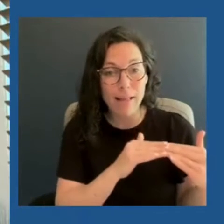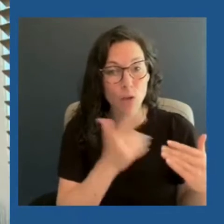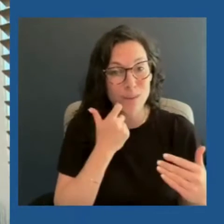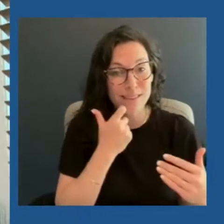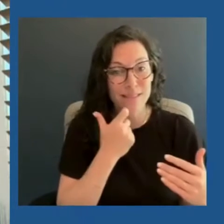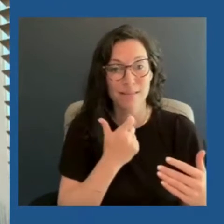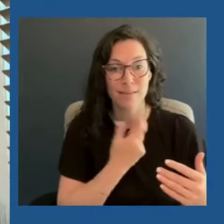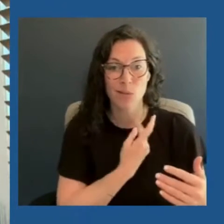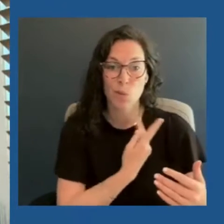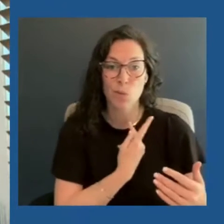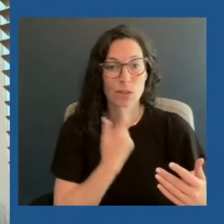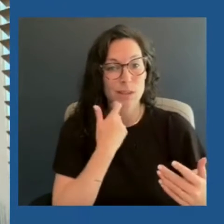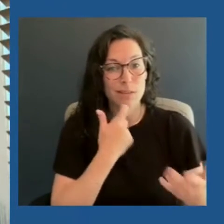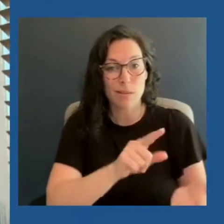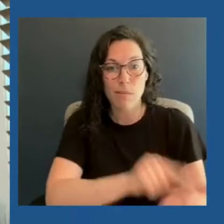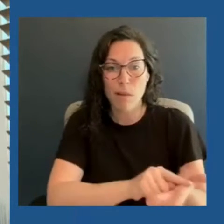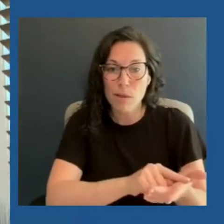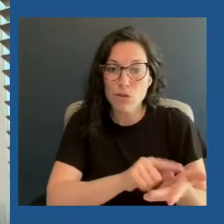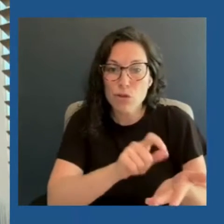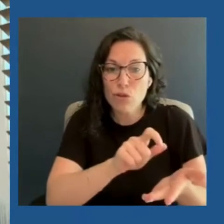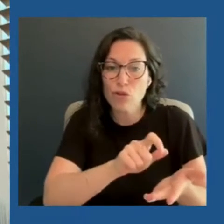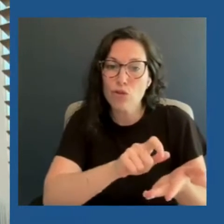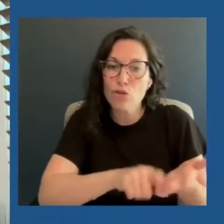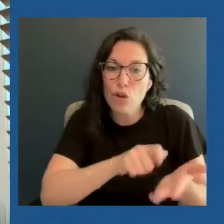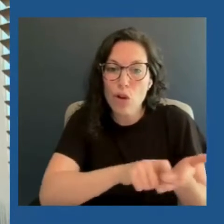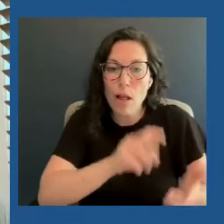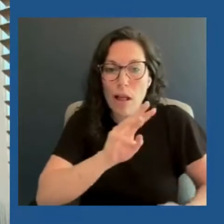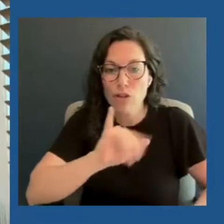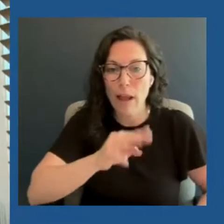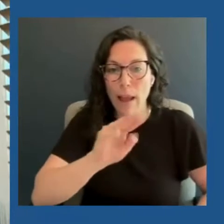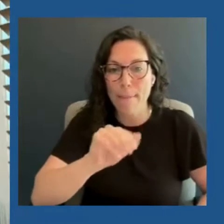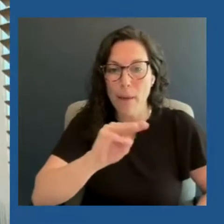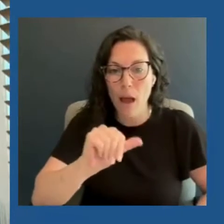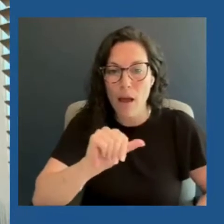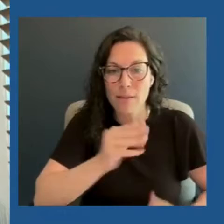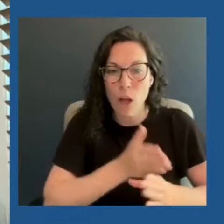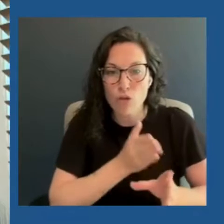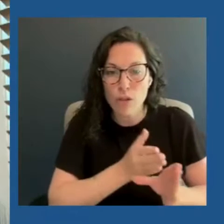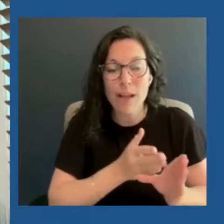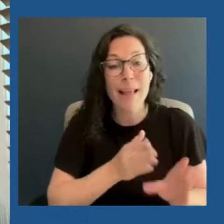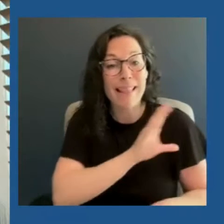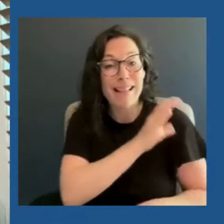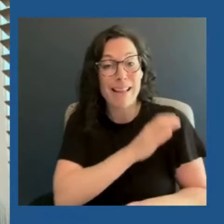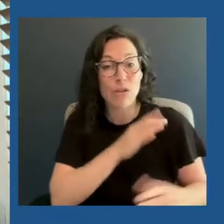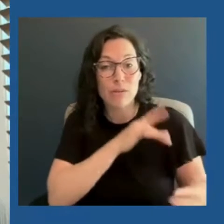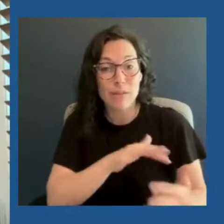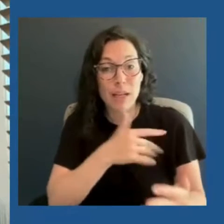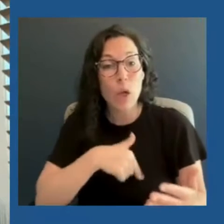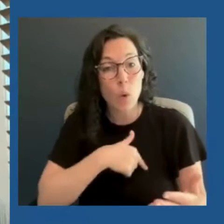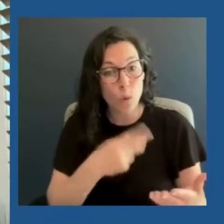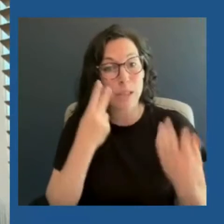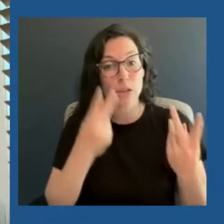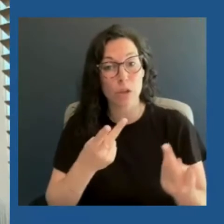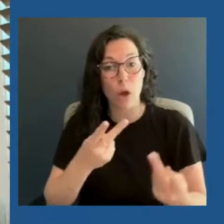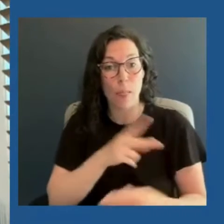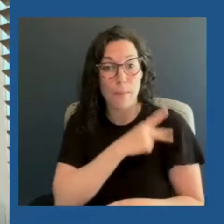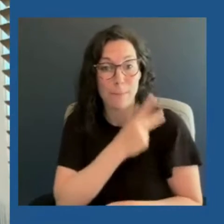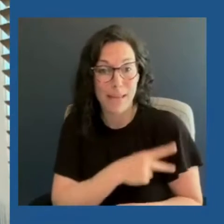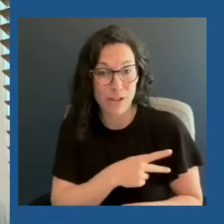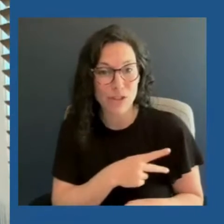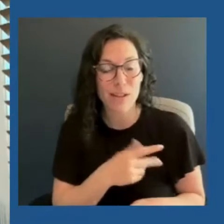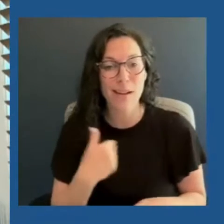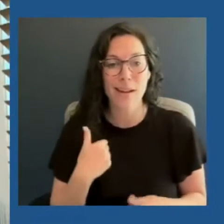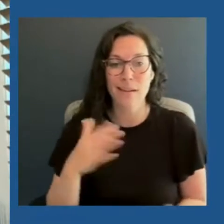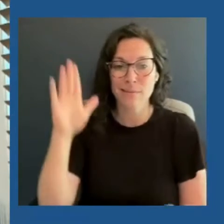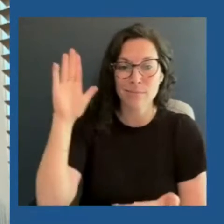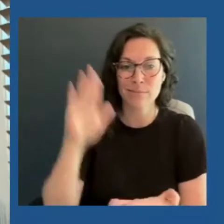clinical trial of people with severe depression, and we found that these patients showed significant and sustained antidepressant